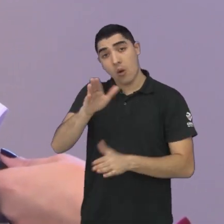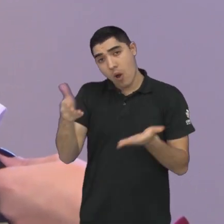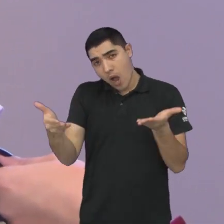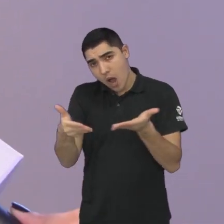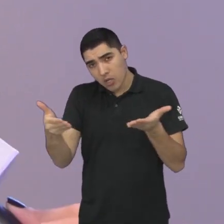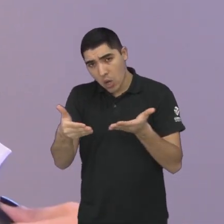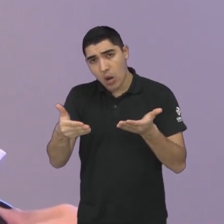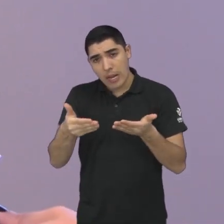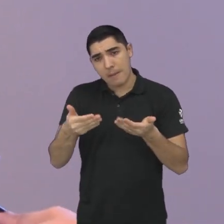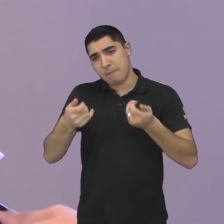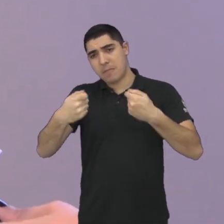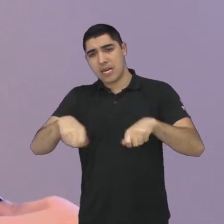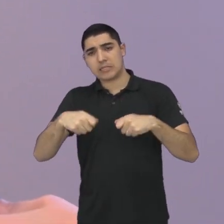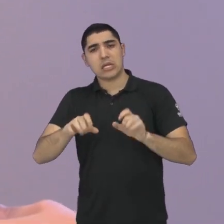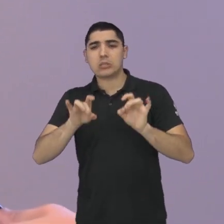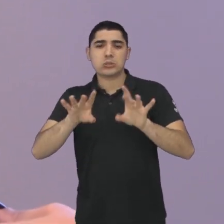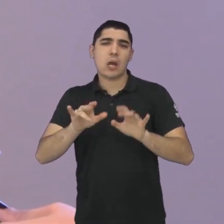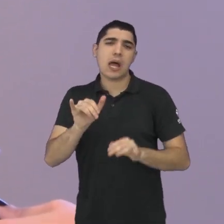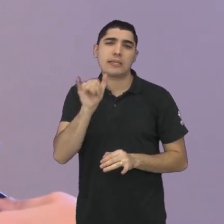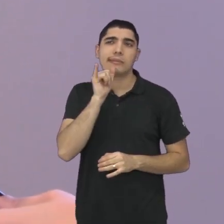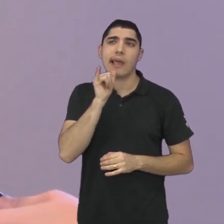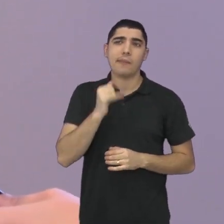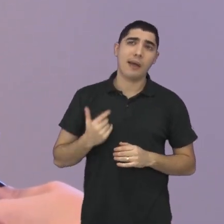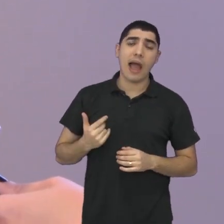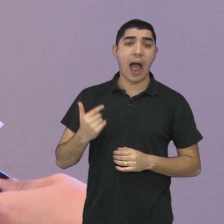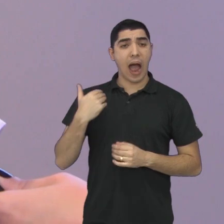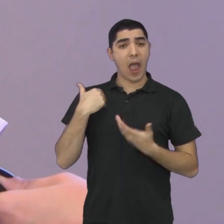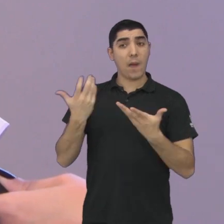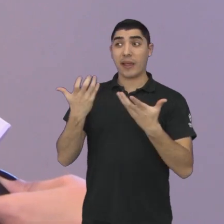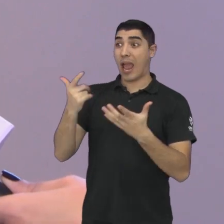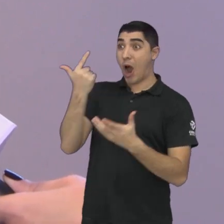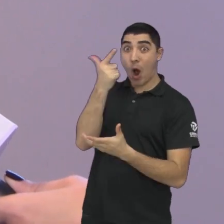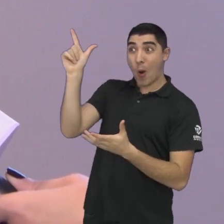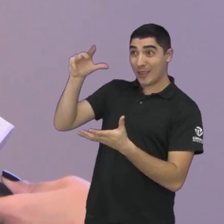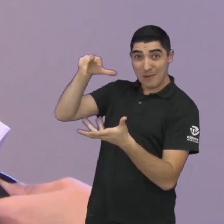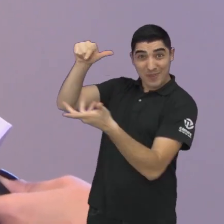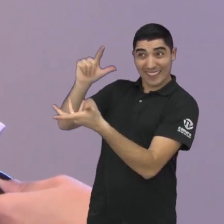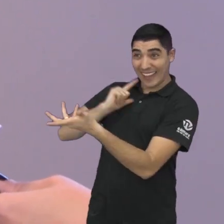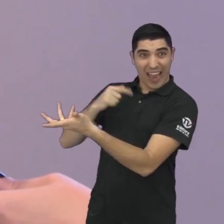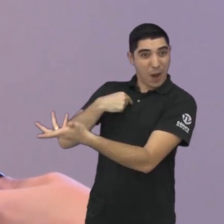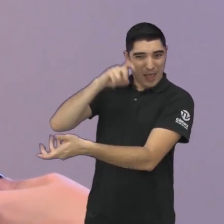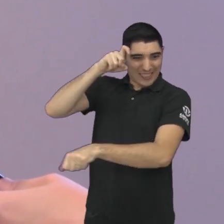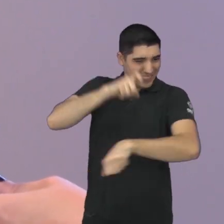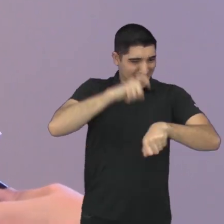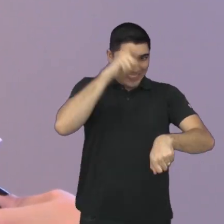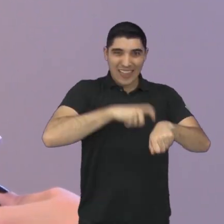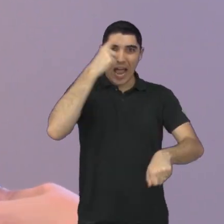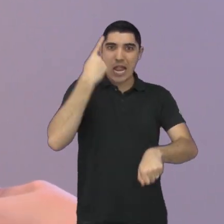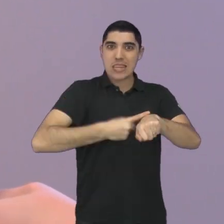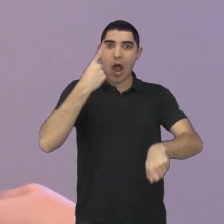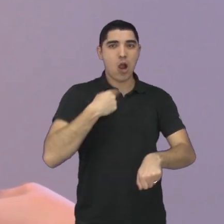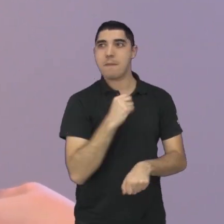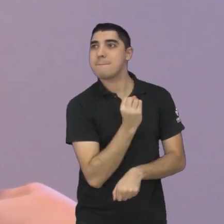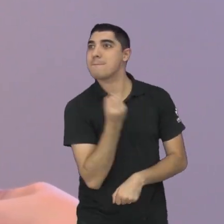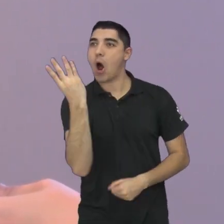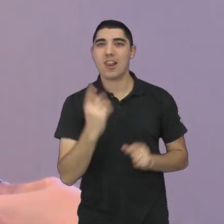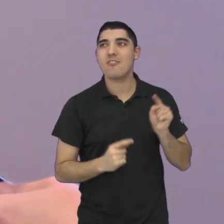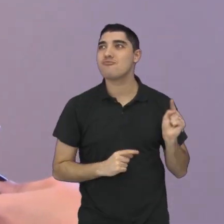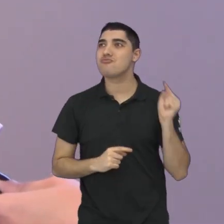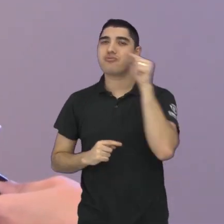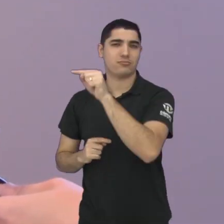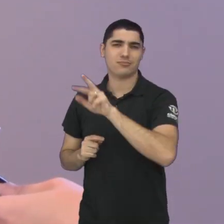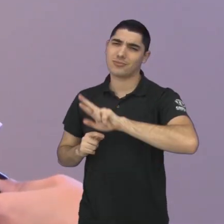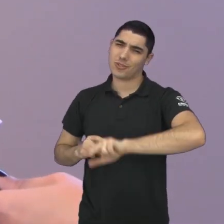the goal. So right now, it's not necessarily about to some extent, we do want to find out if there's life on other planets,